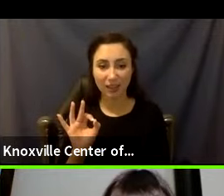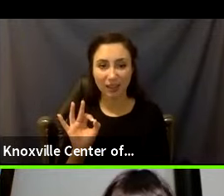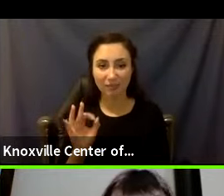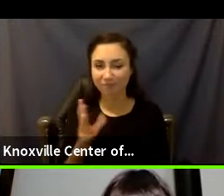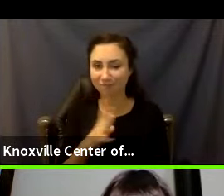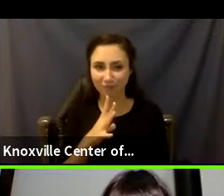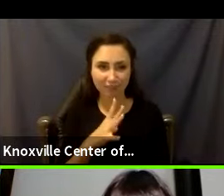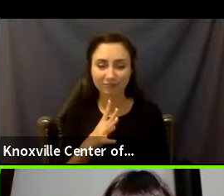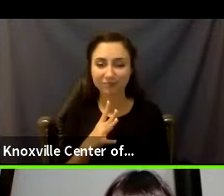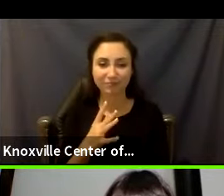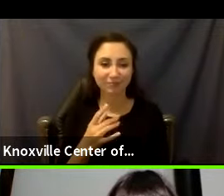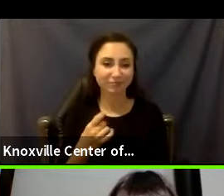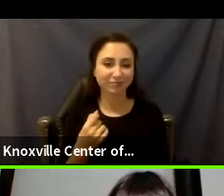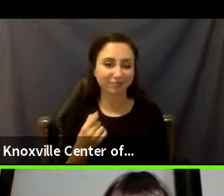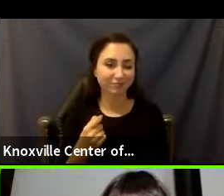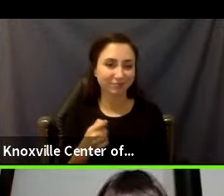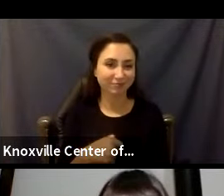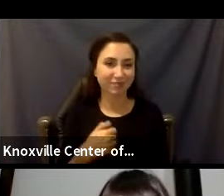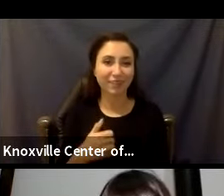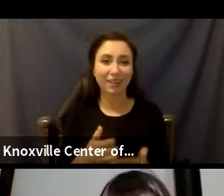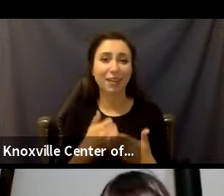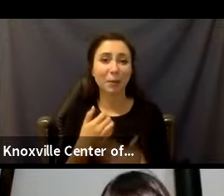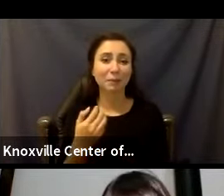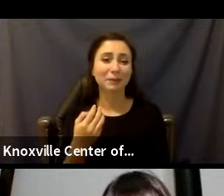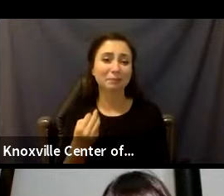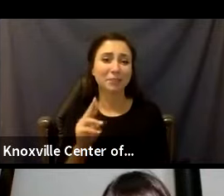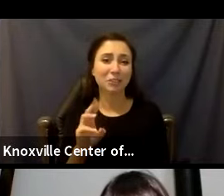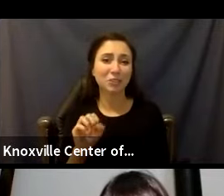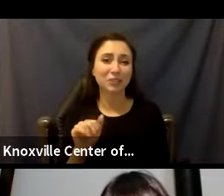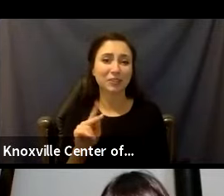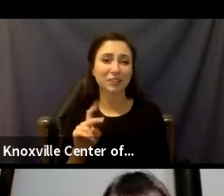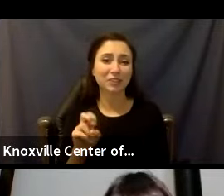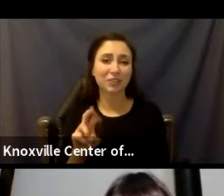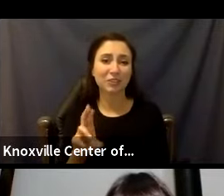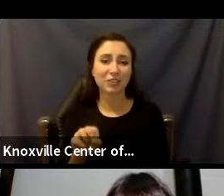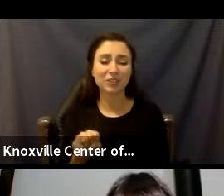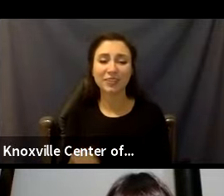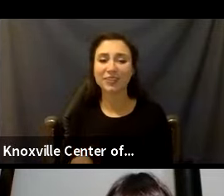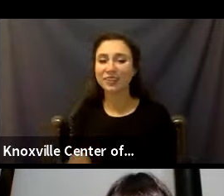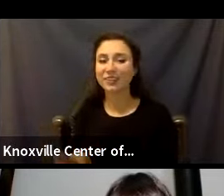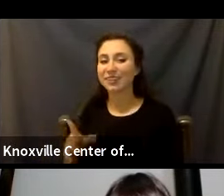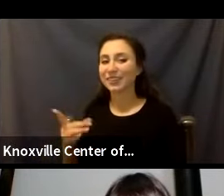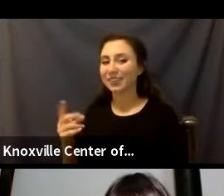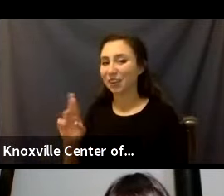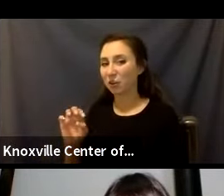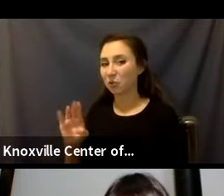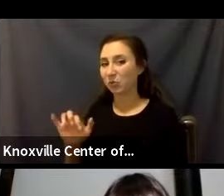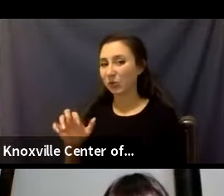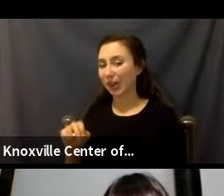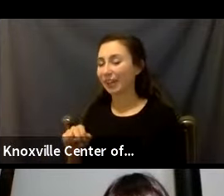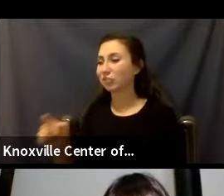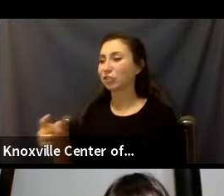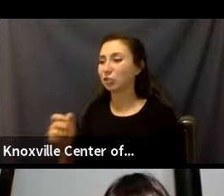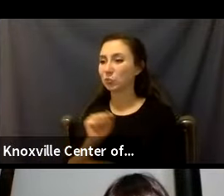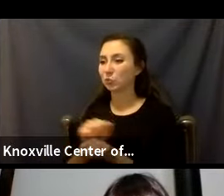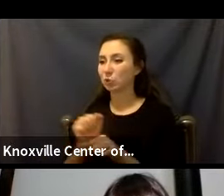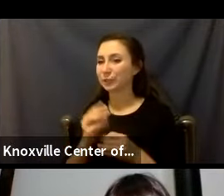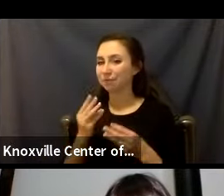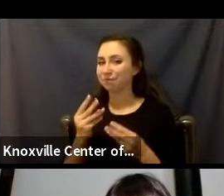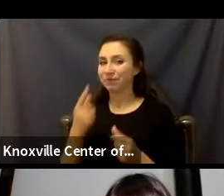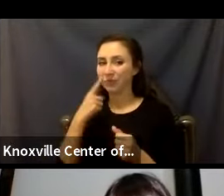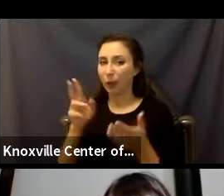fine. Sanders. Dr. Buchanan and I have worked out a method to get this stuff signed, so we can do that, Martha,